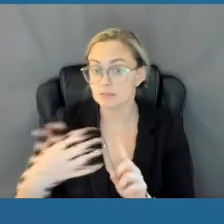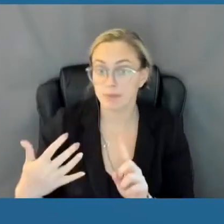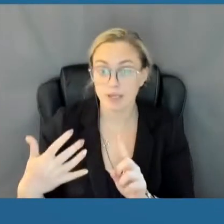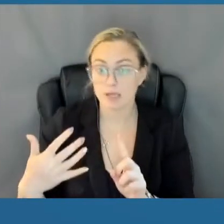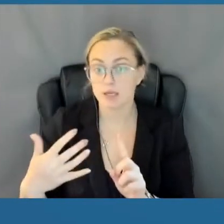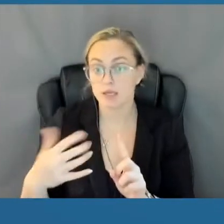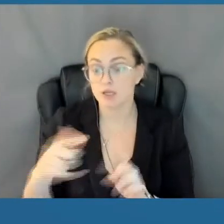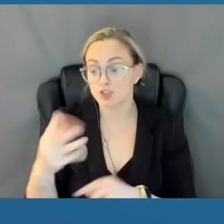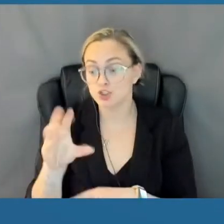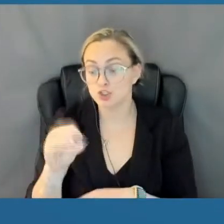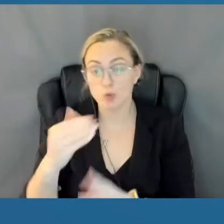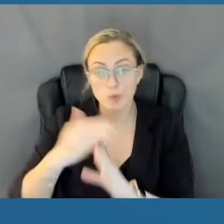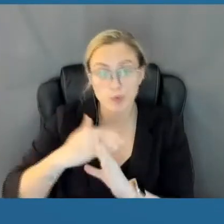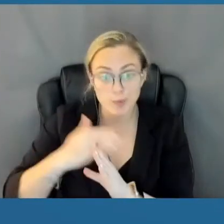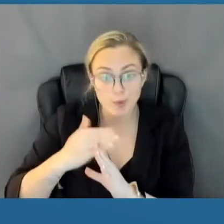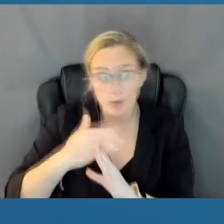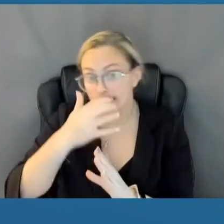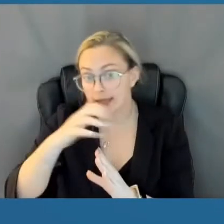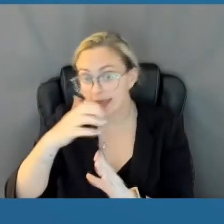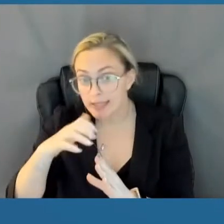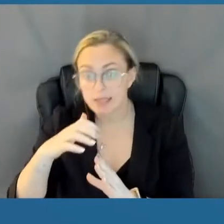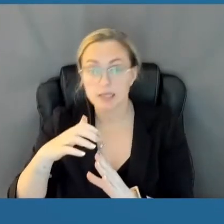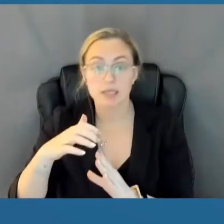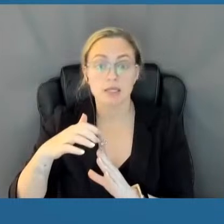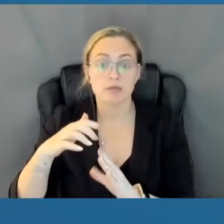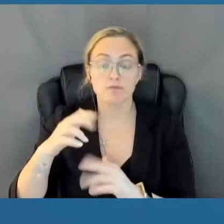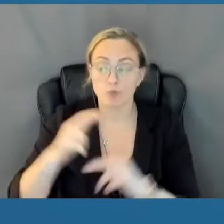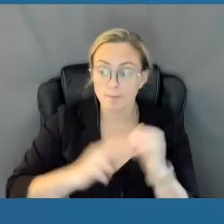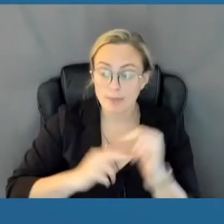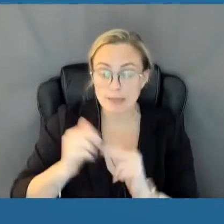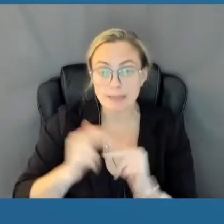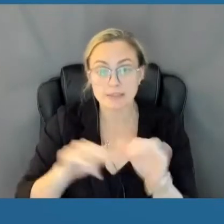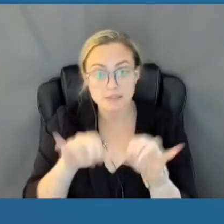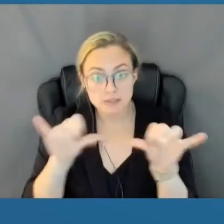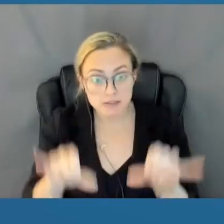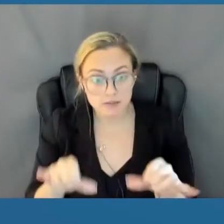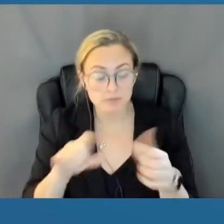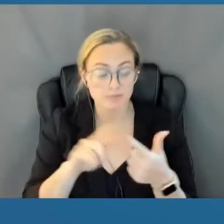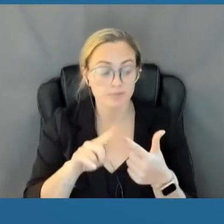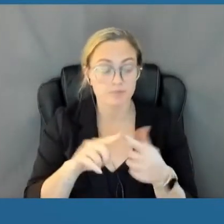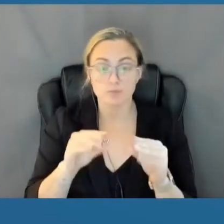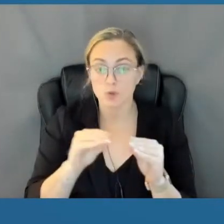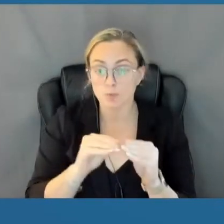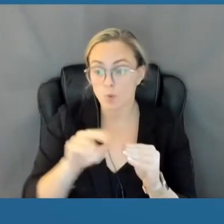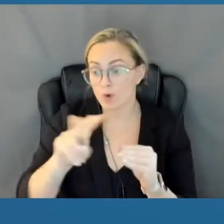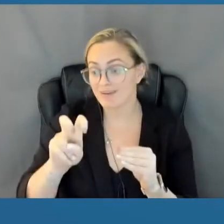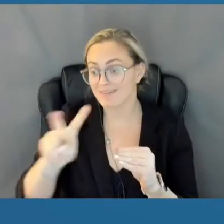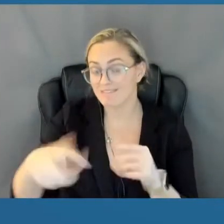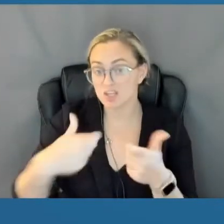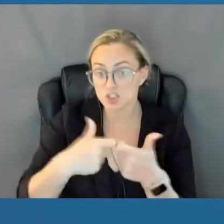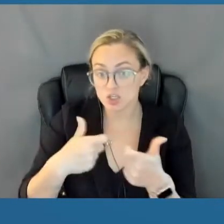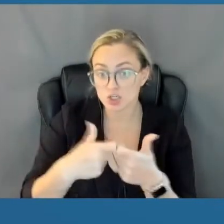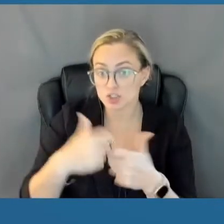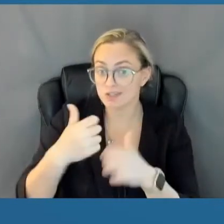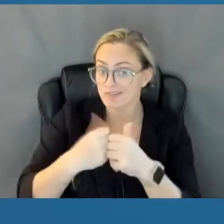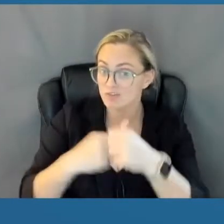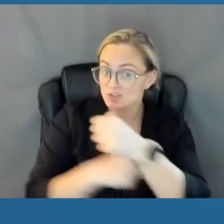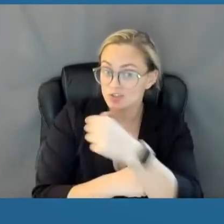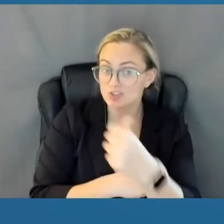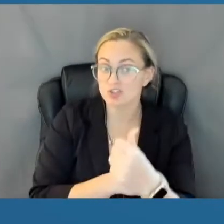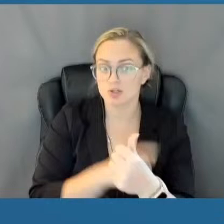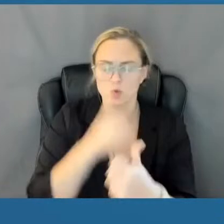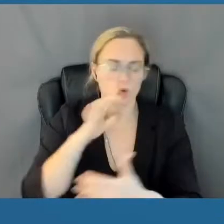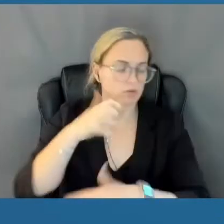geothermal, heating and cooling for building systems, more EV charging infrastructure, and we will lock